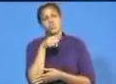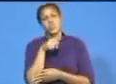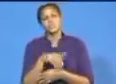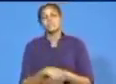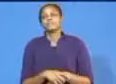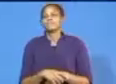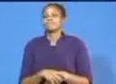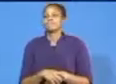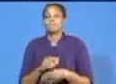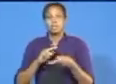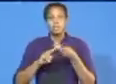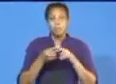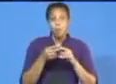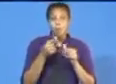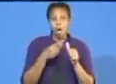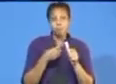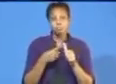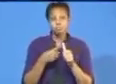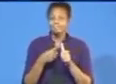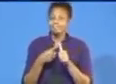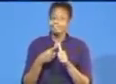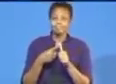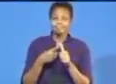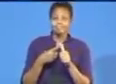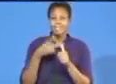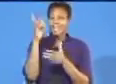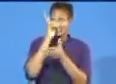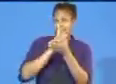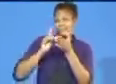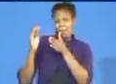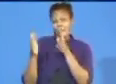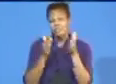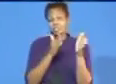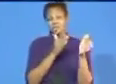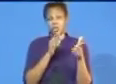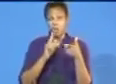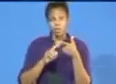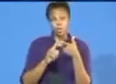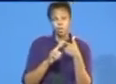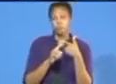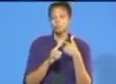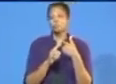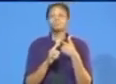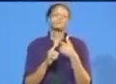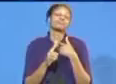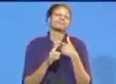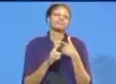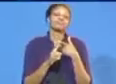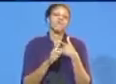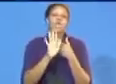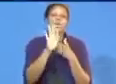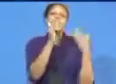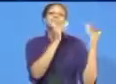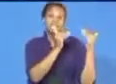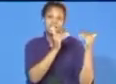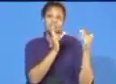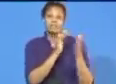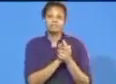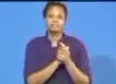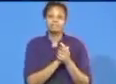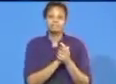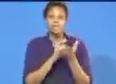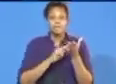you. Issue number one is the issue of divine provision. Number two, the issue of your expectation. And